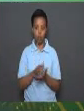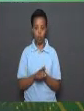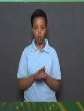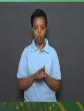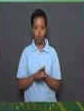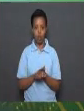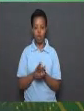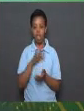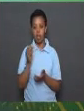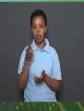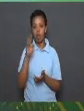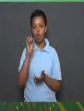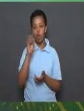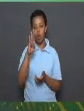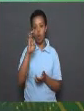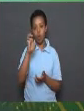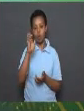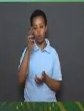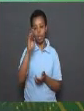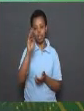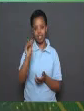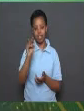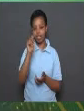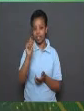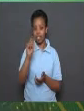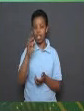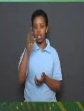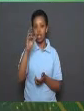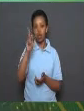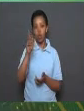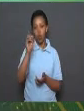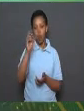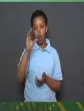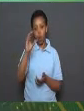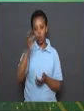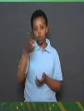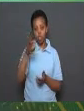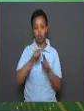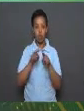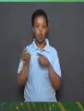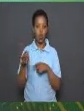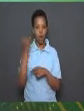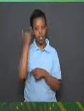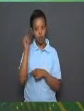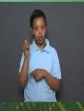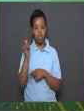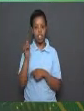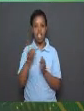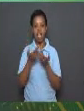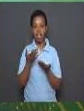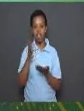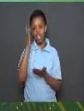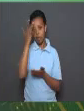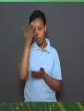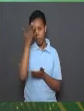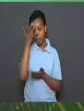scientist named Robert Koch compiled a list of ideas to summarize how